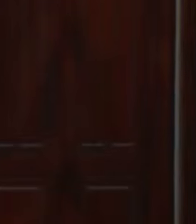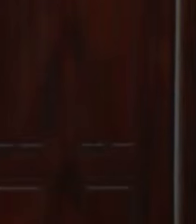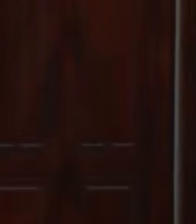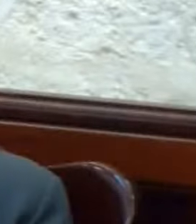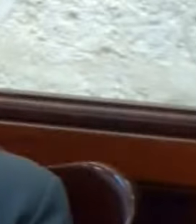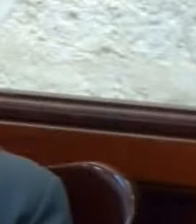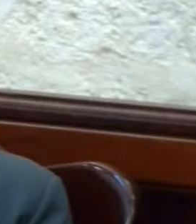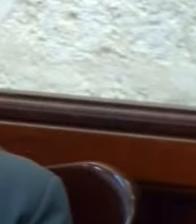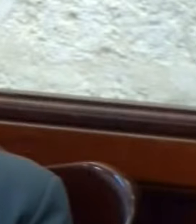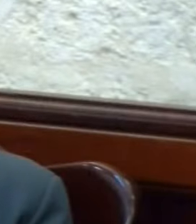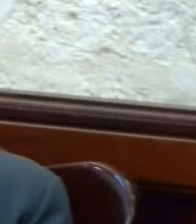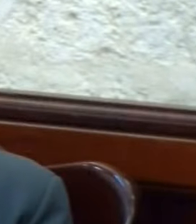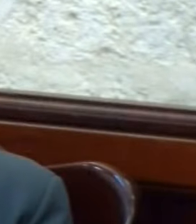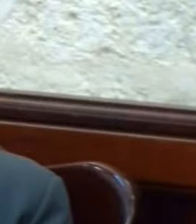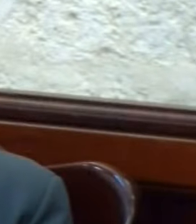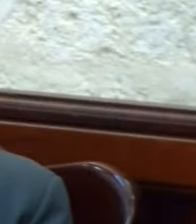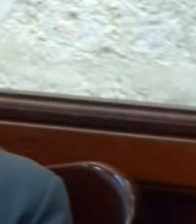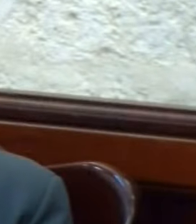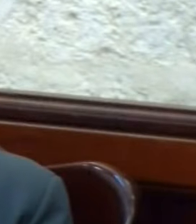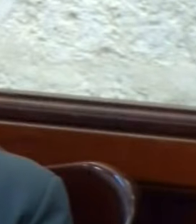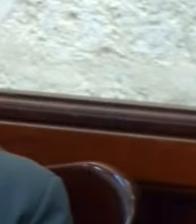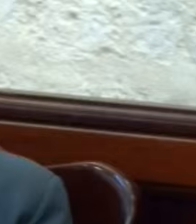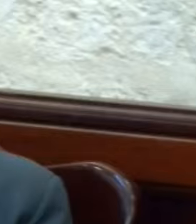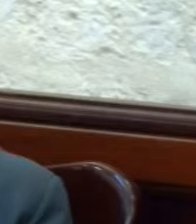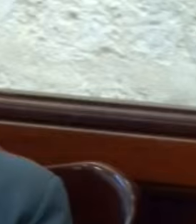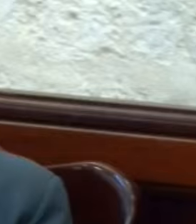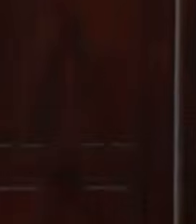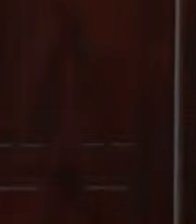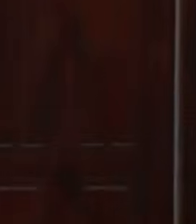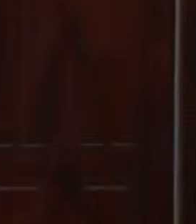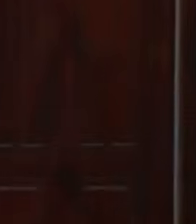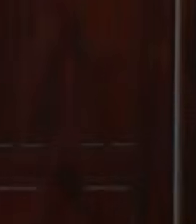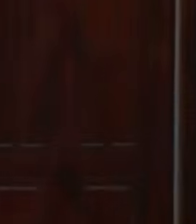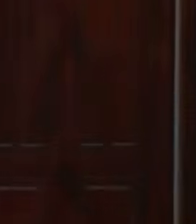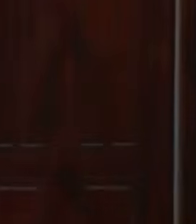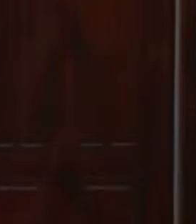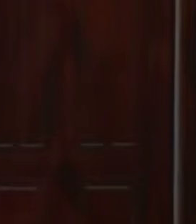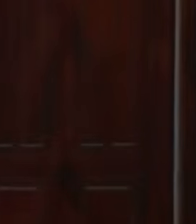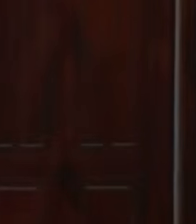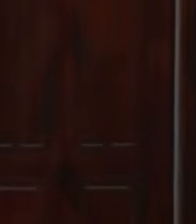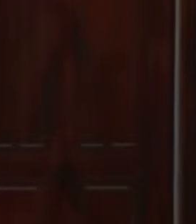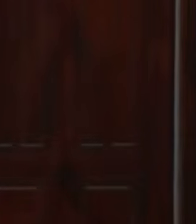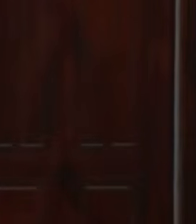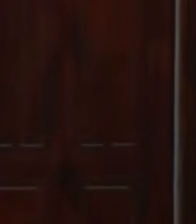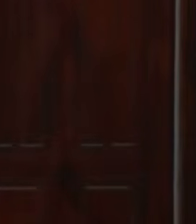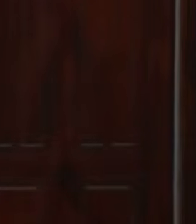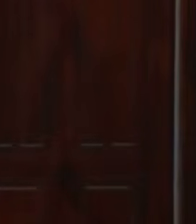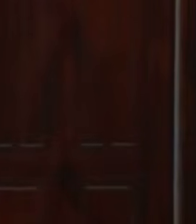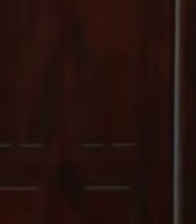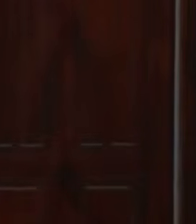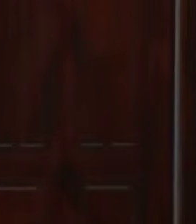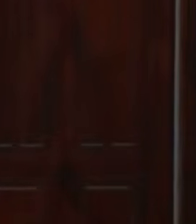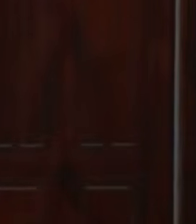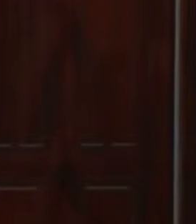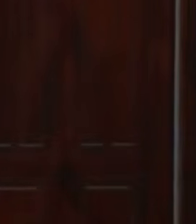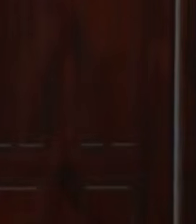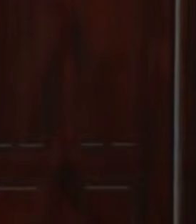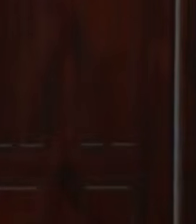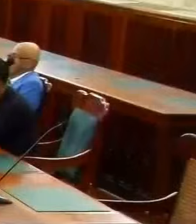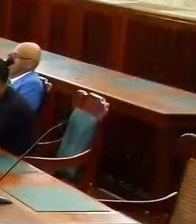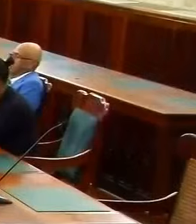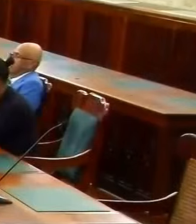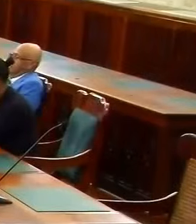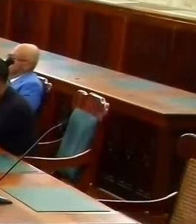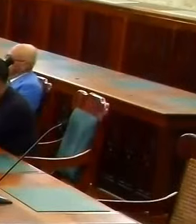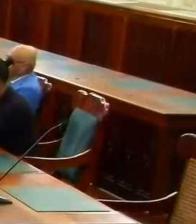Speaker. I beg to move that the aforesaid minutes be confirmed. The question is that the aforementioned minutes be confirmed. All those honorable members in favor, please say